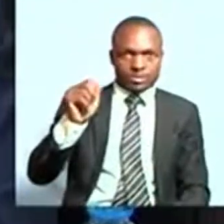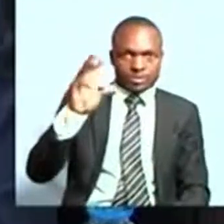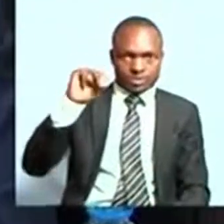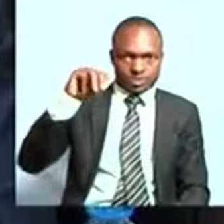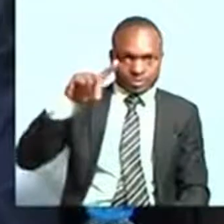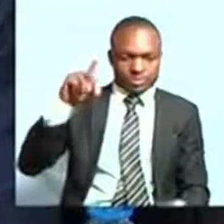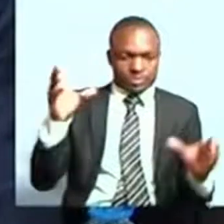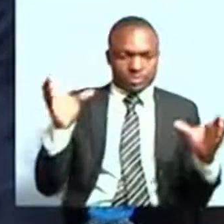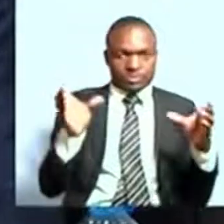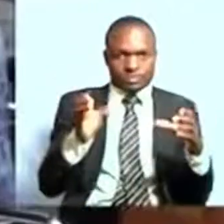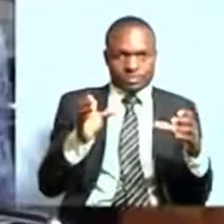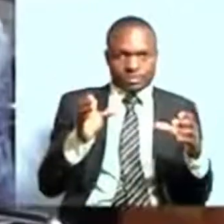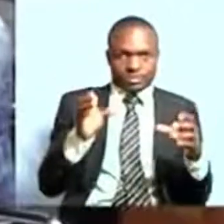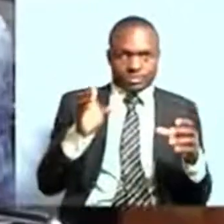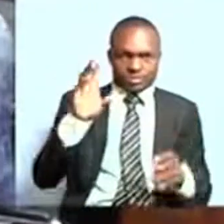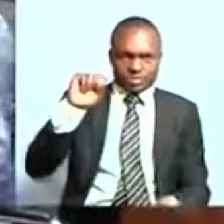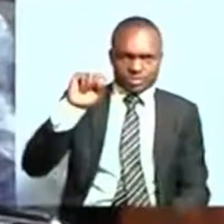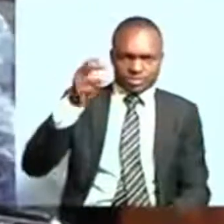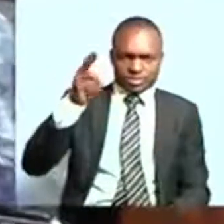committee.